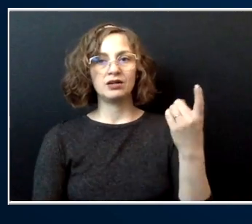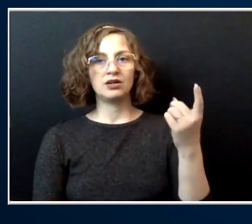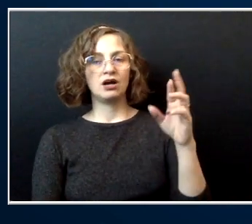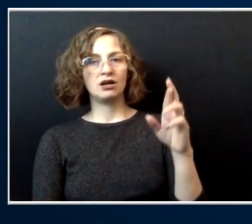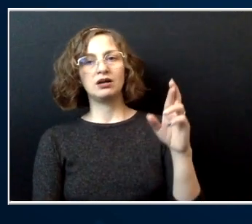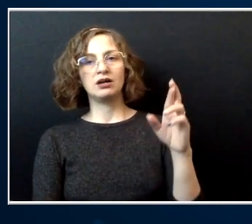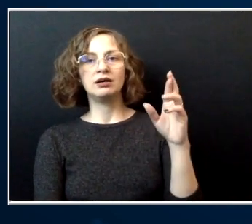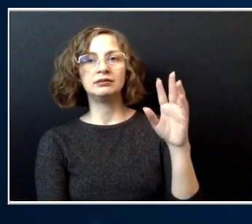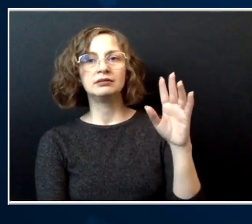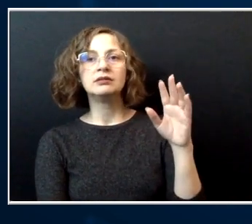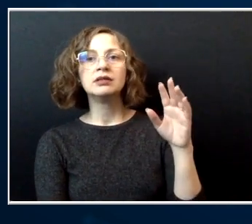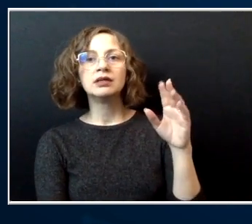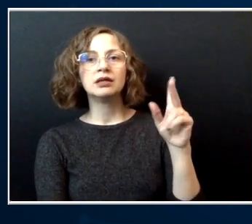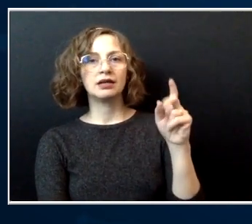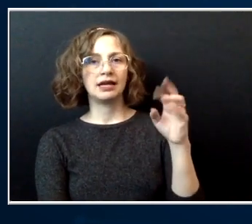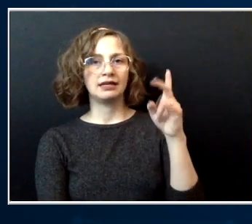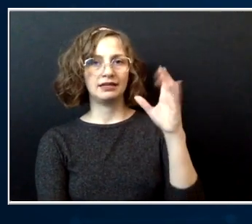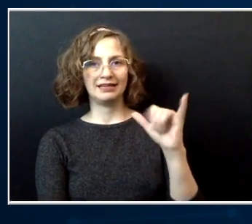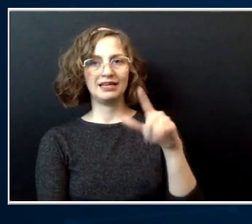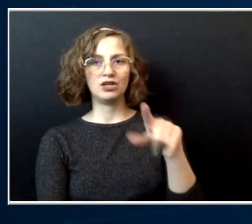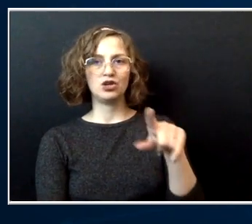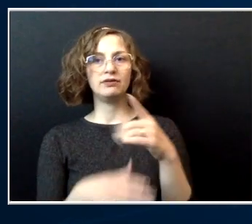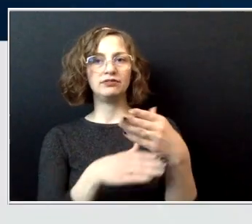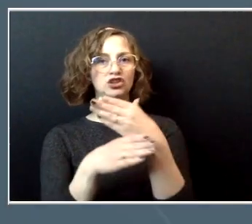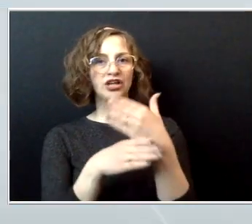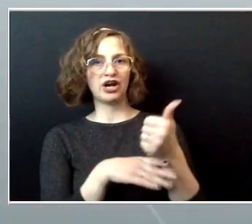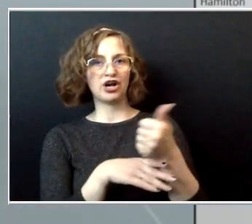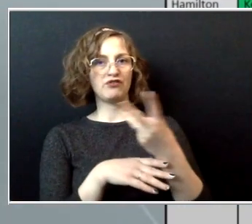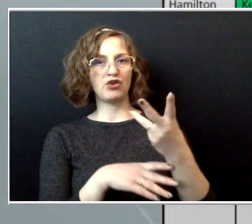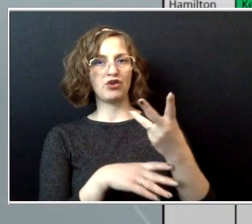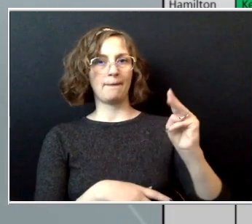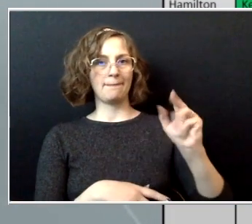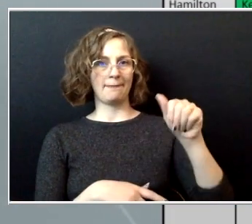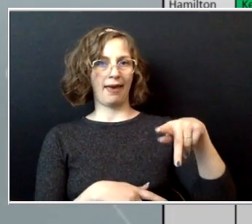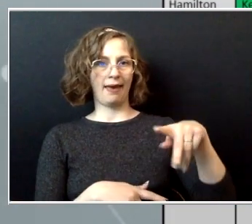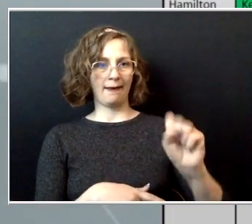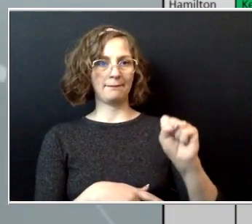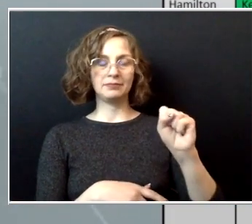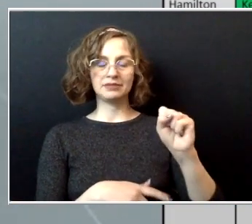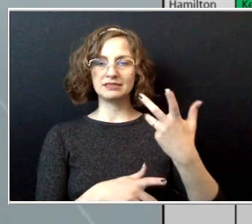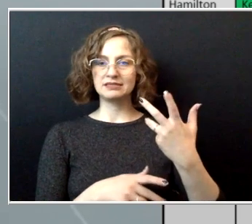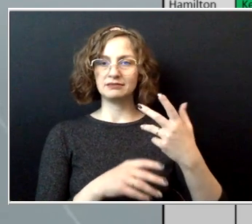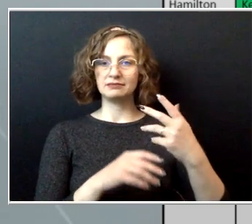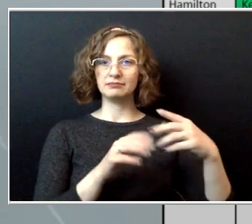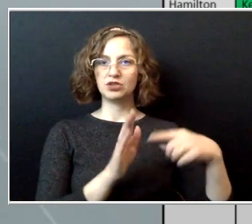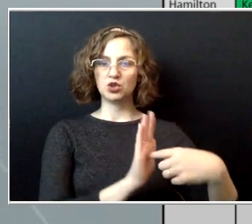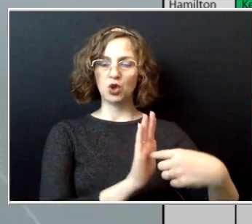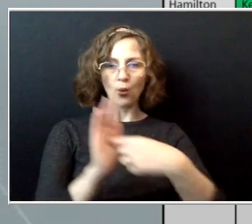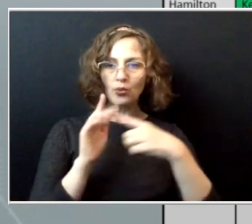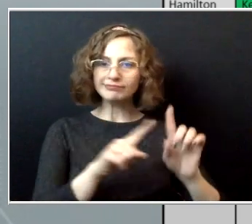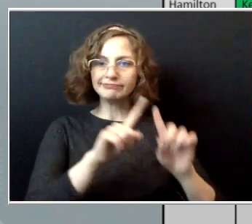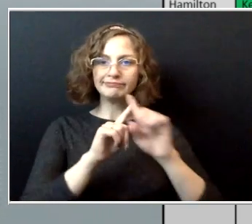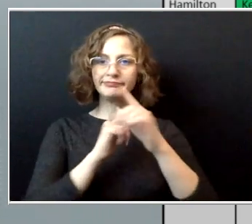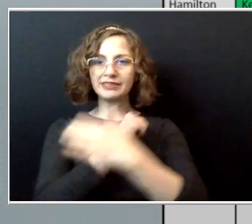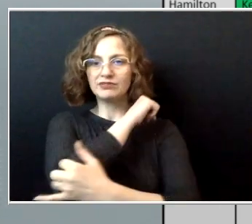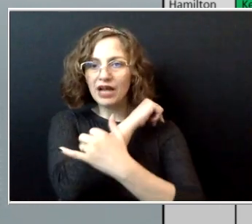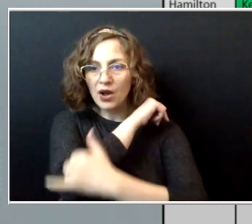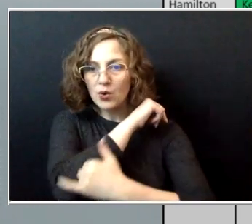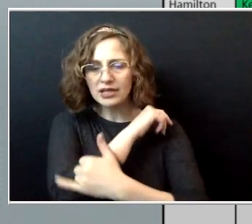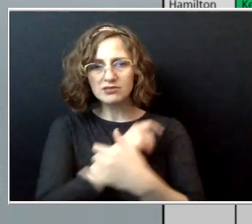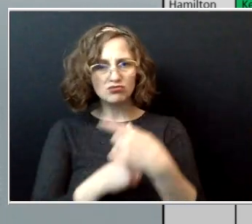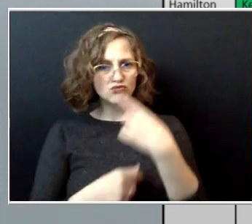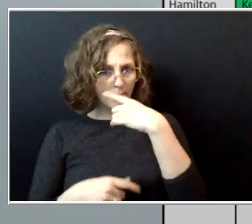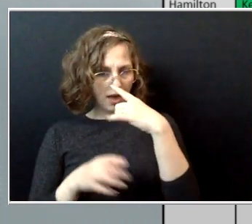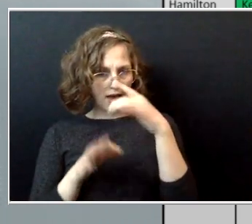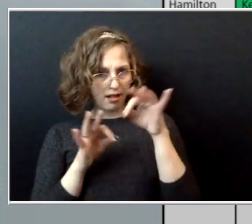maps breaking it down county by county. You want to walk us through some of this? Sure thing. Well, we